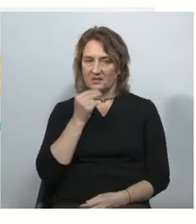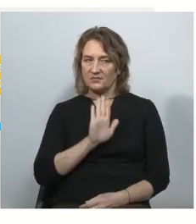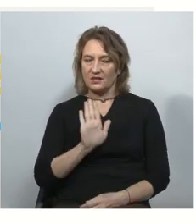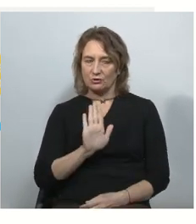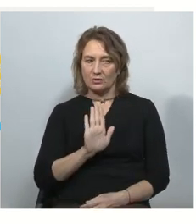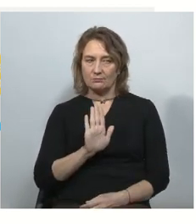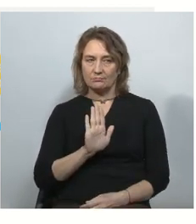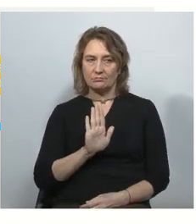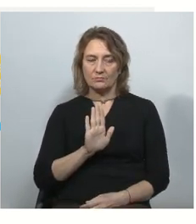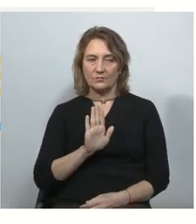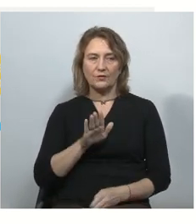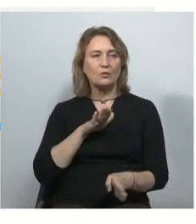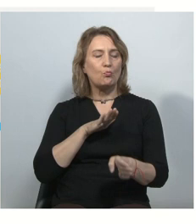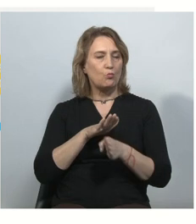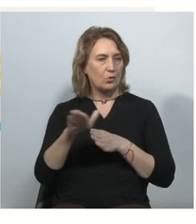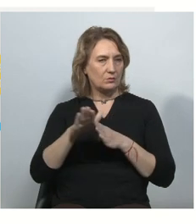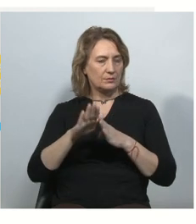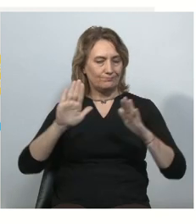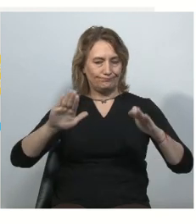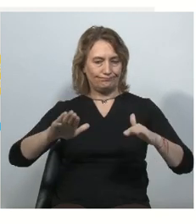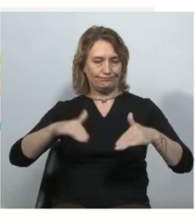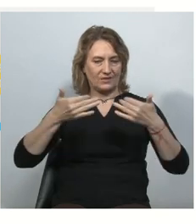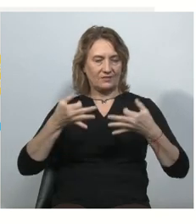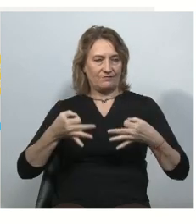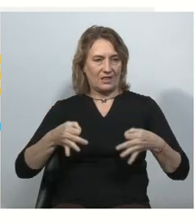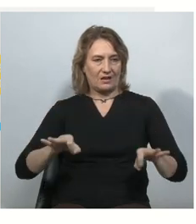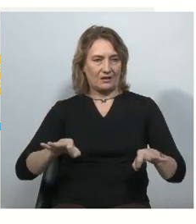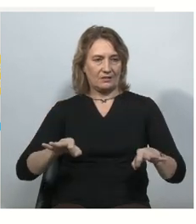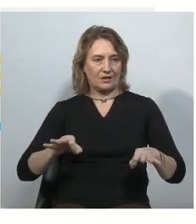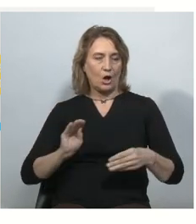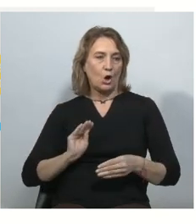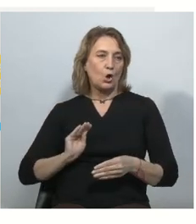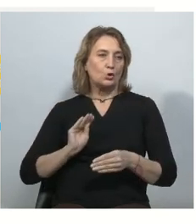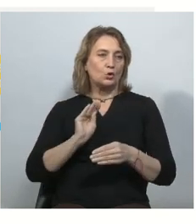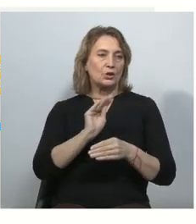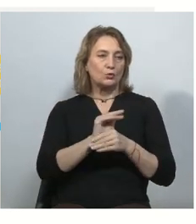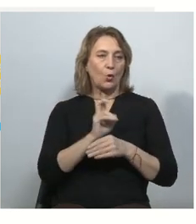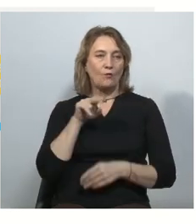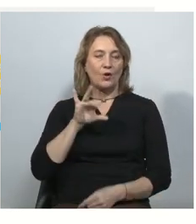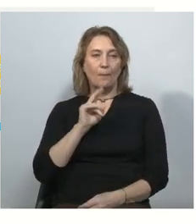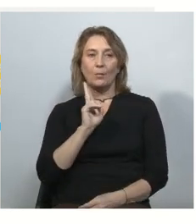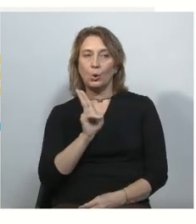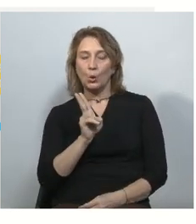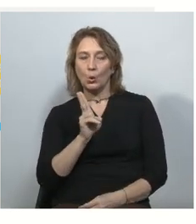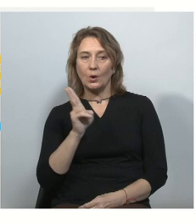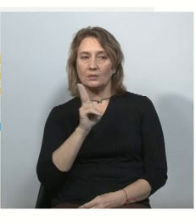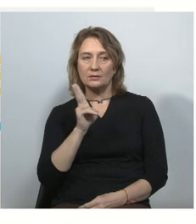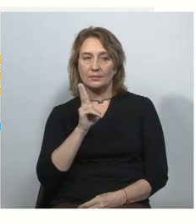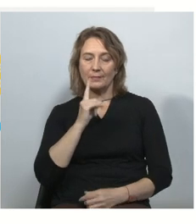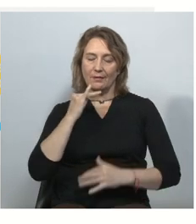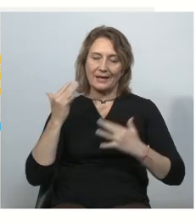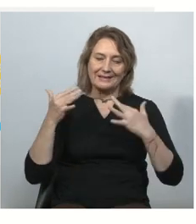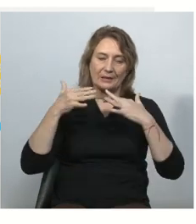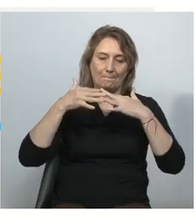thinking? Our course is completely open to anyone. It also contains an additional block,